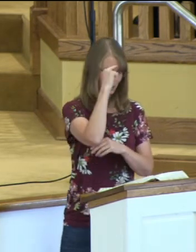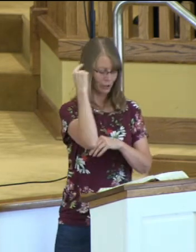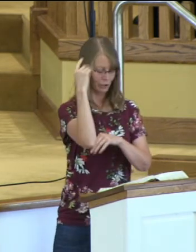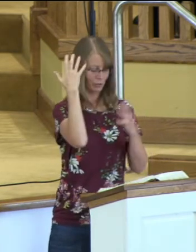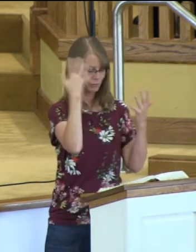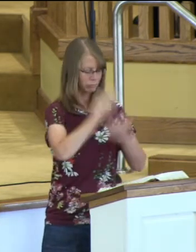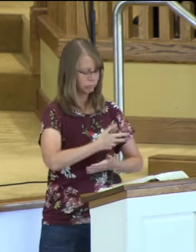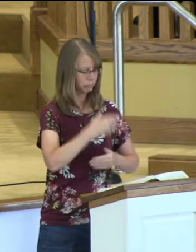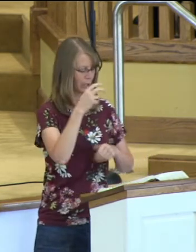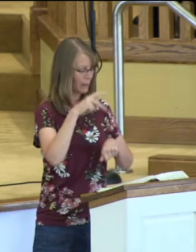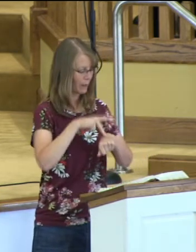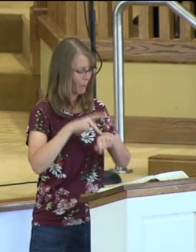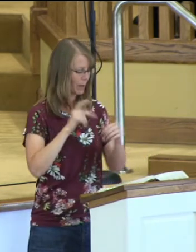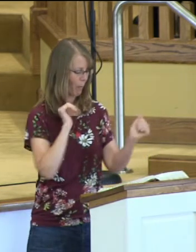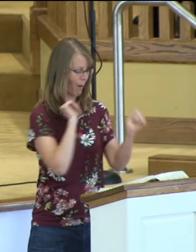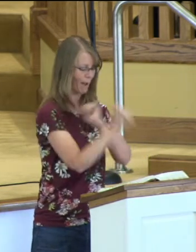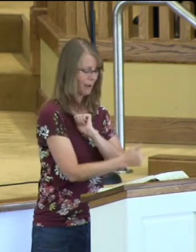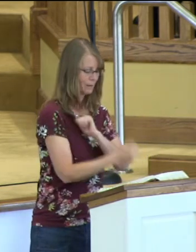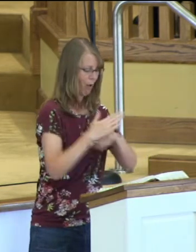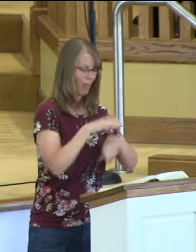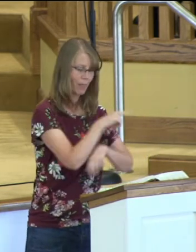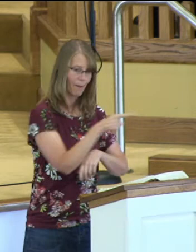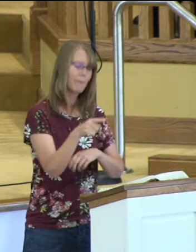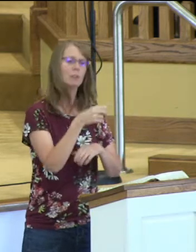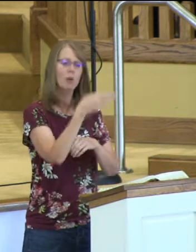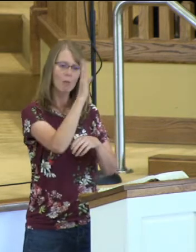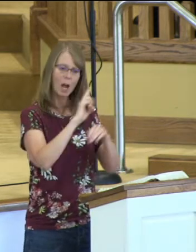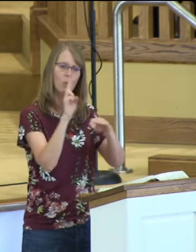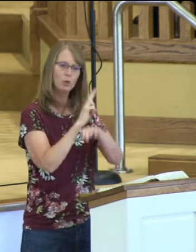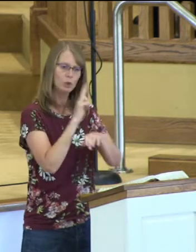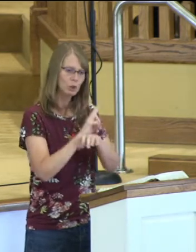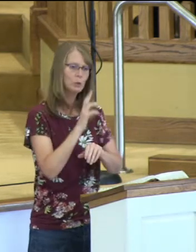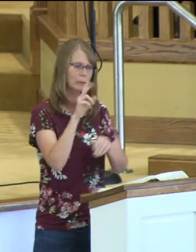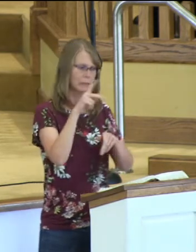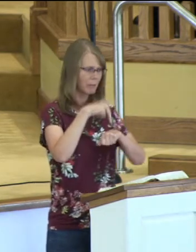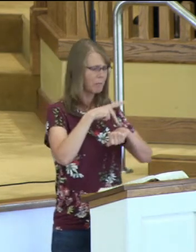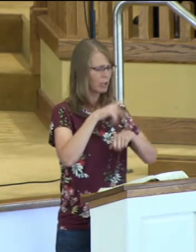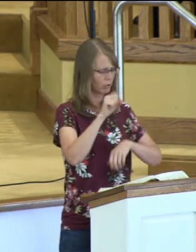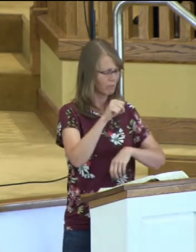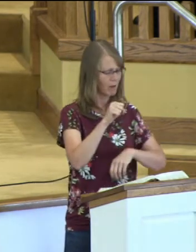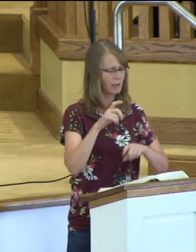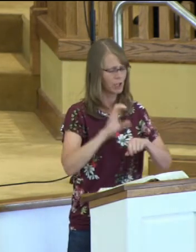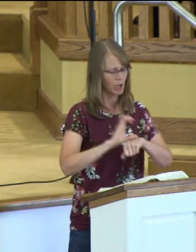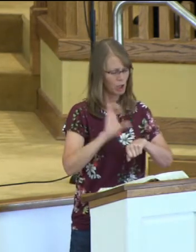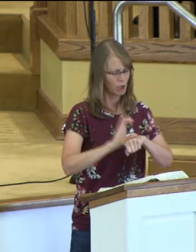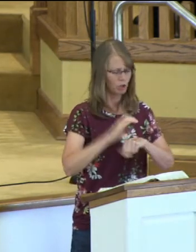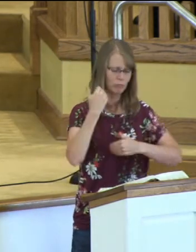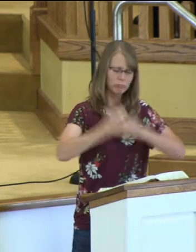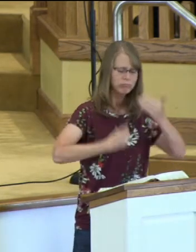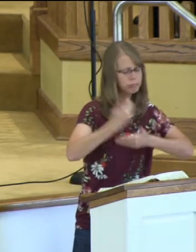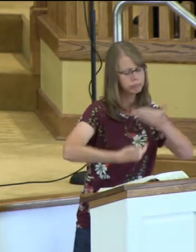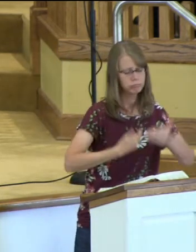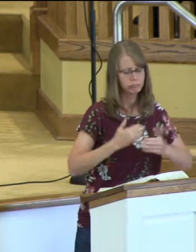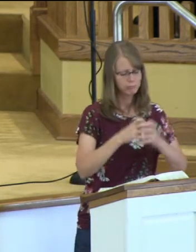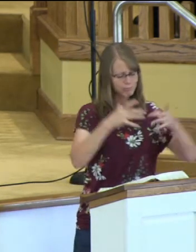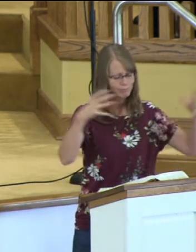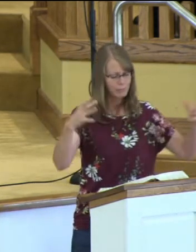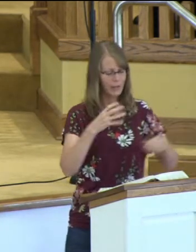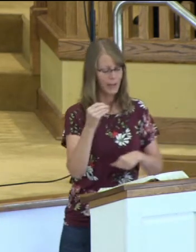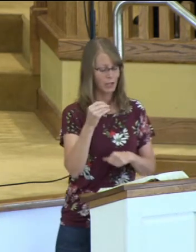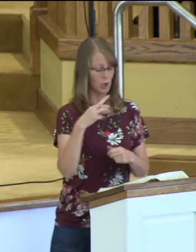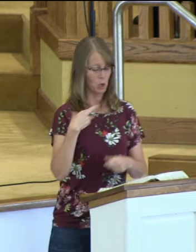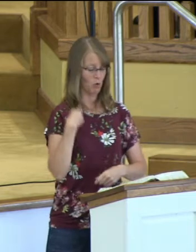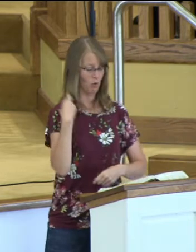some of them. I mean, Peter was being used of God. That's without debate. He was used of God. The church was going forward, and the